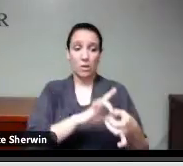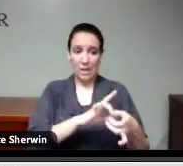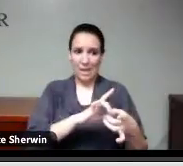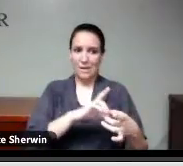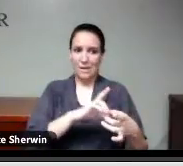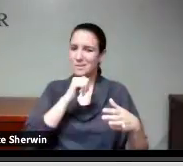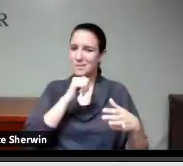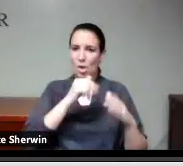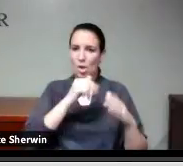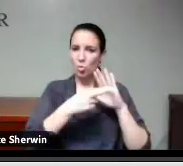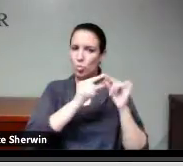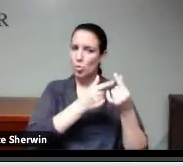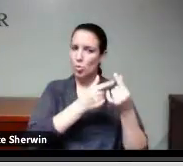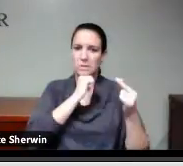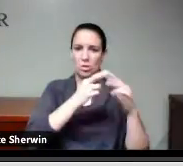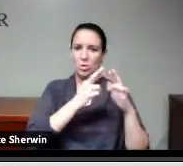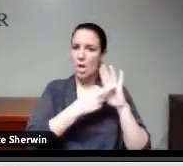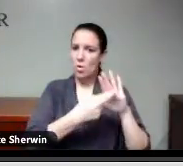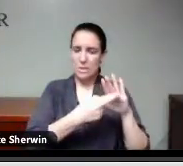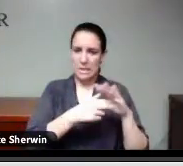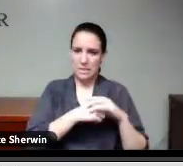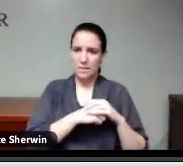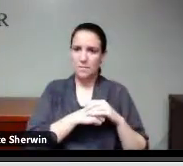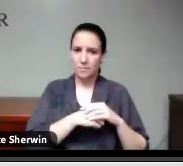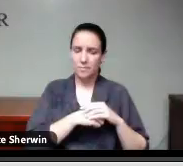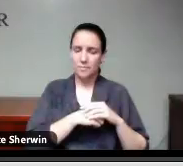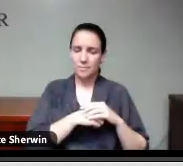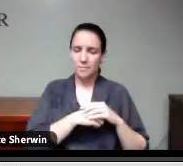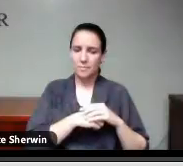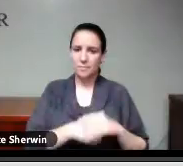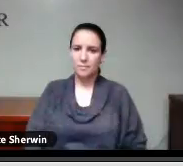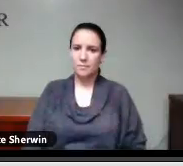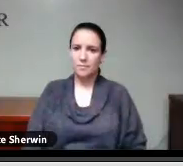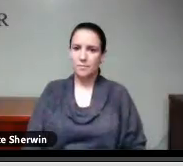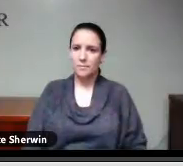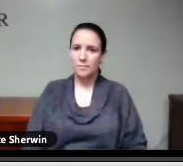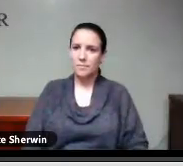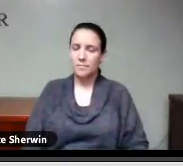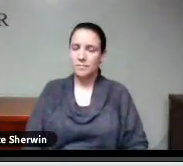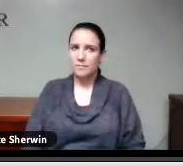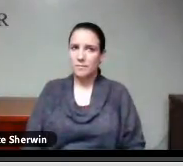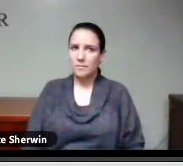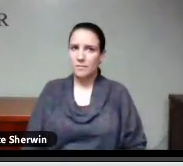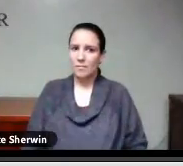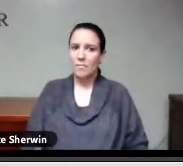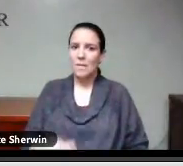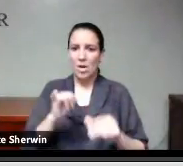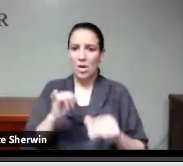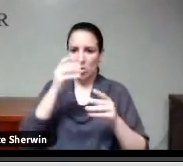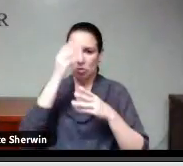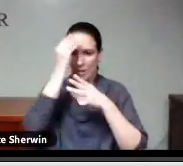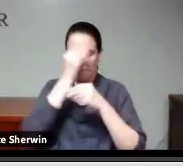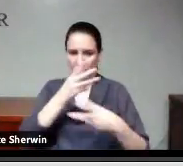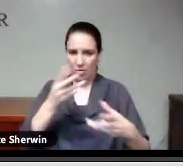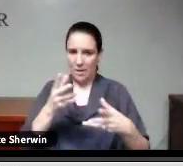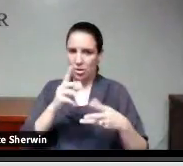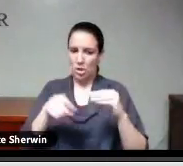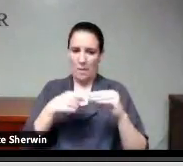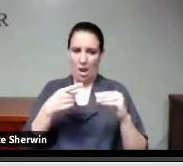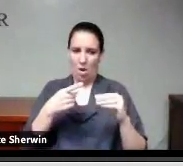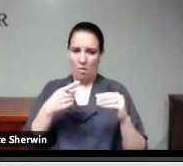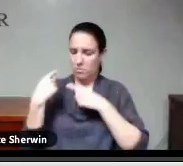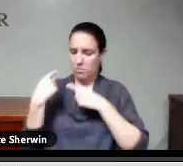as defined in the ALA diversity statement, and give a little bit of information about where we are. There's still a lot of work